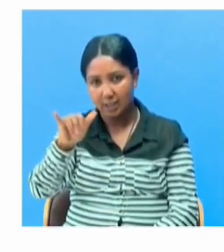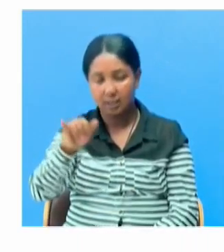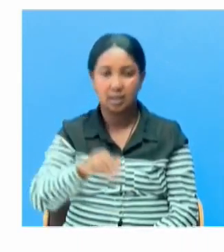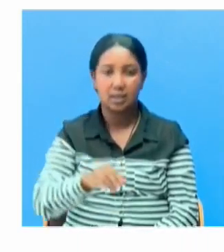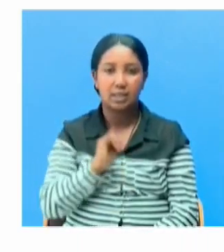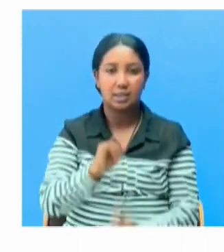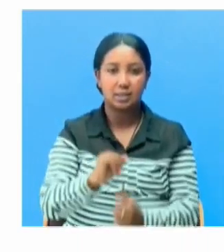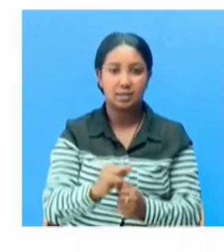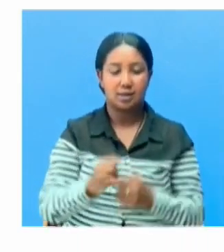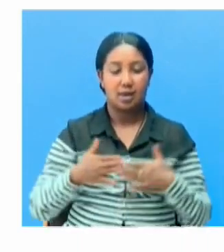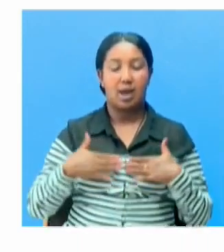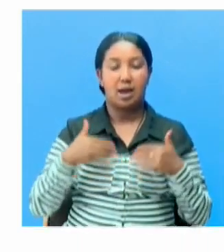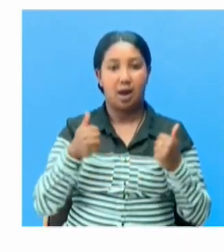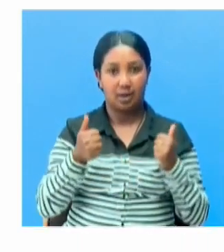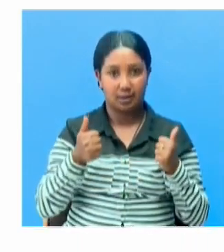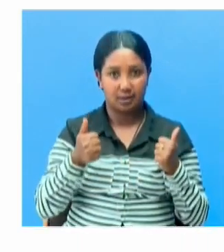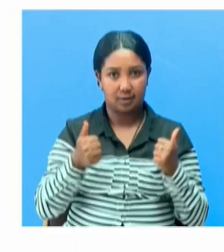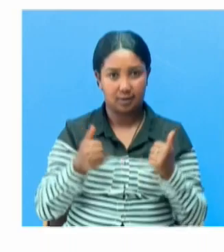is young.